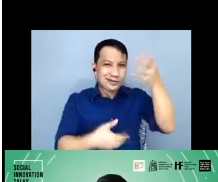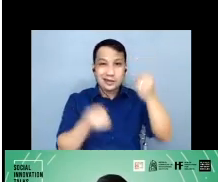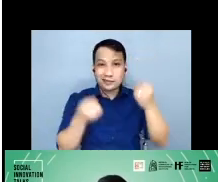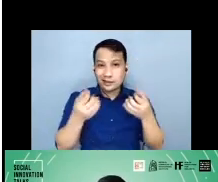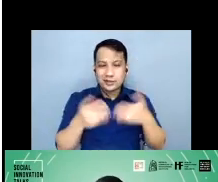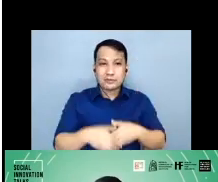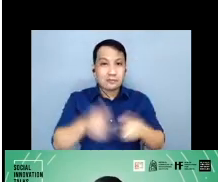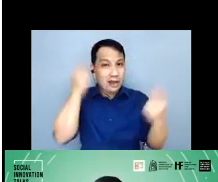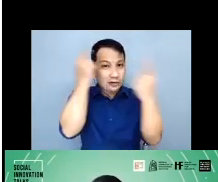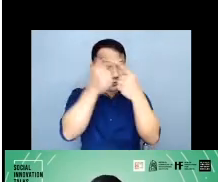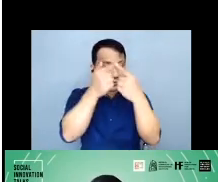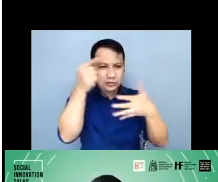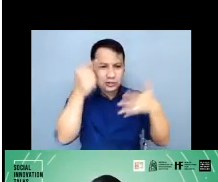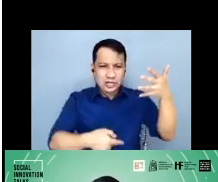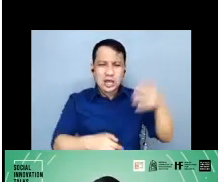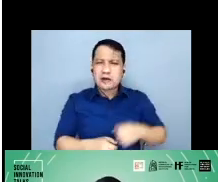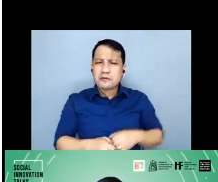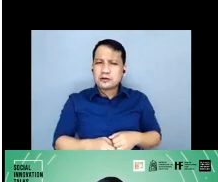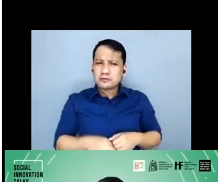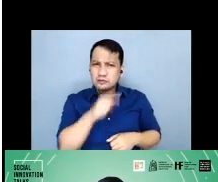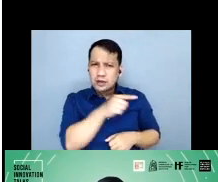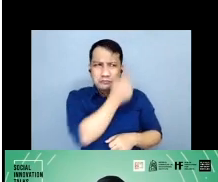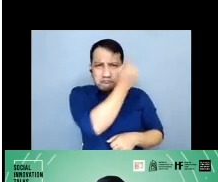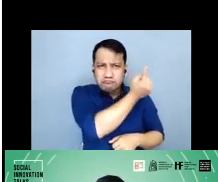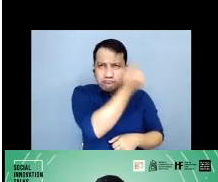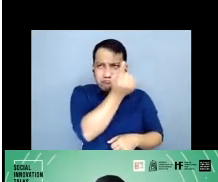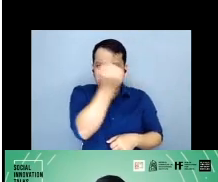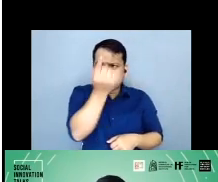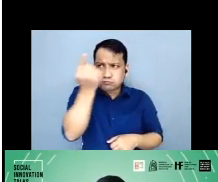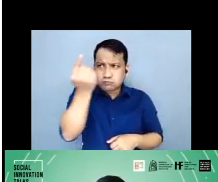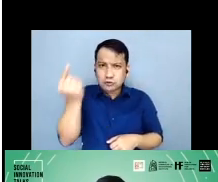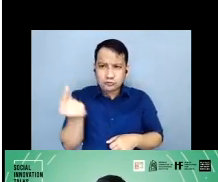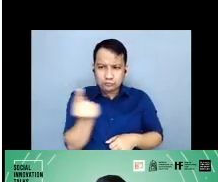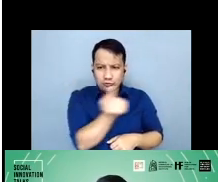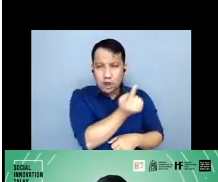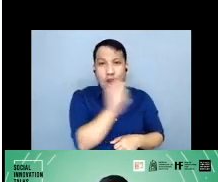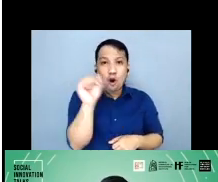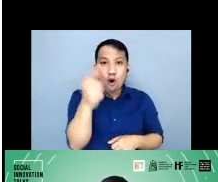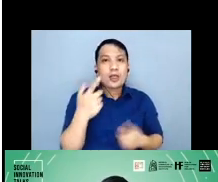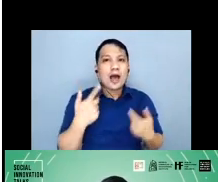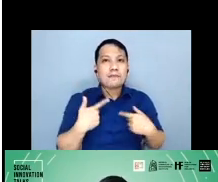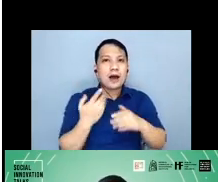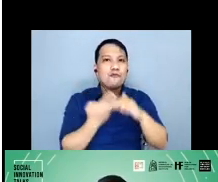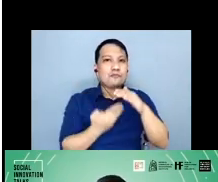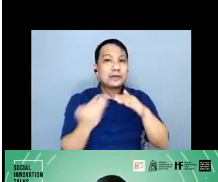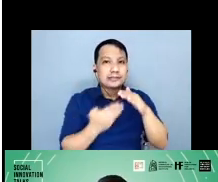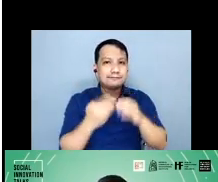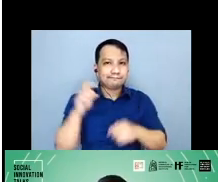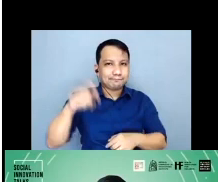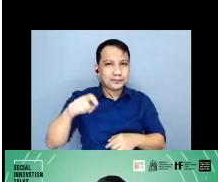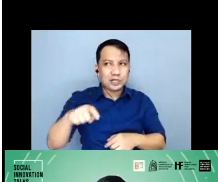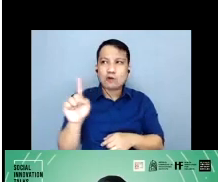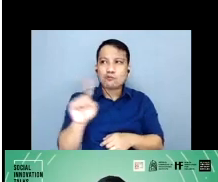goals here in this objective. But as you can see, each of these covers all of the basic needs that has been determined to be what's sustainable for human